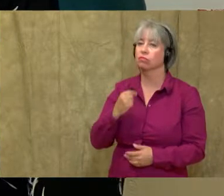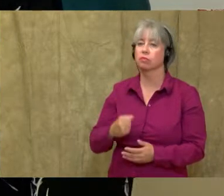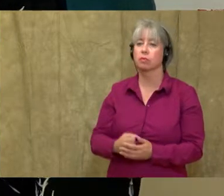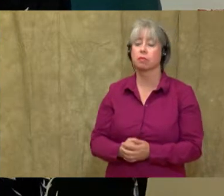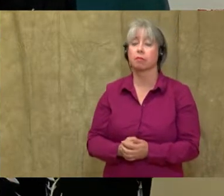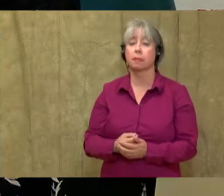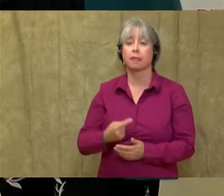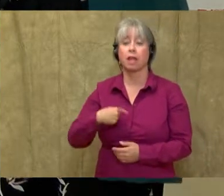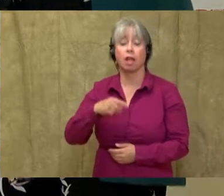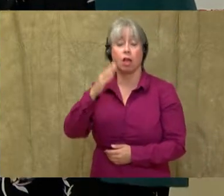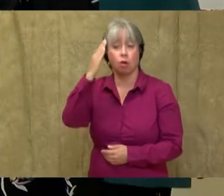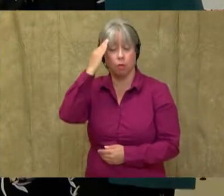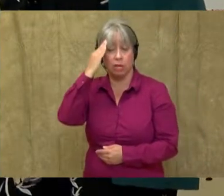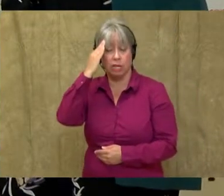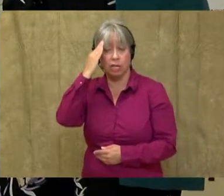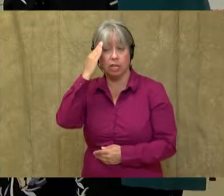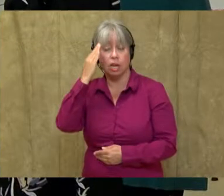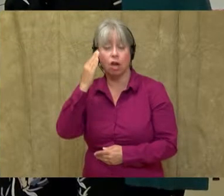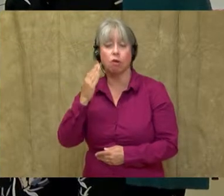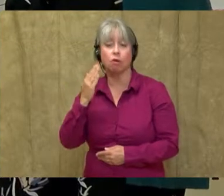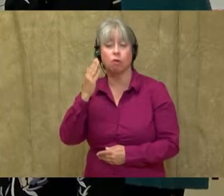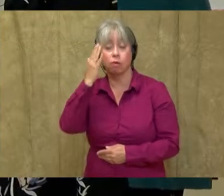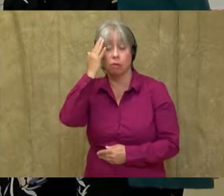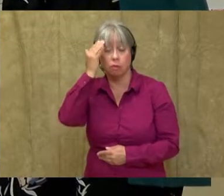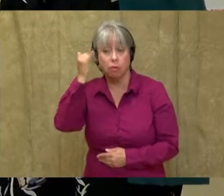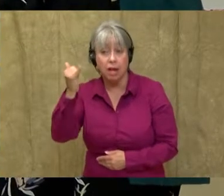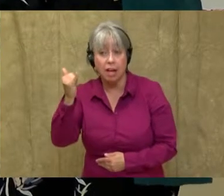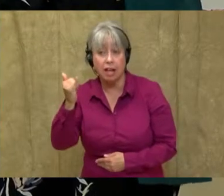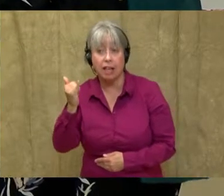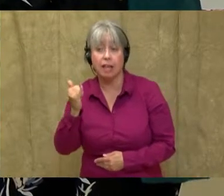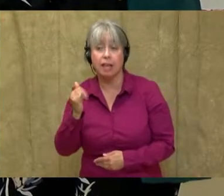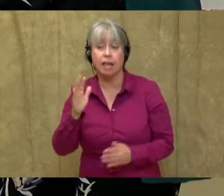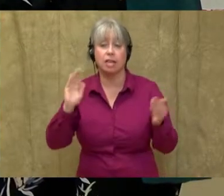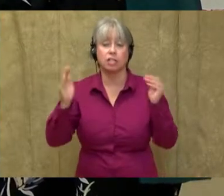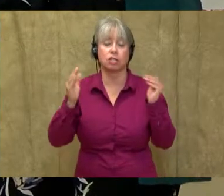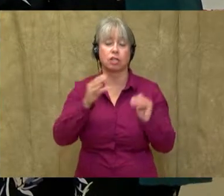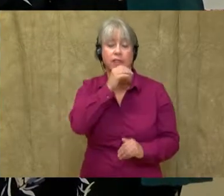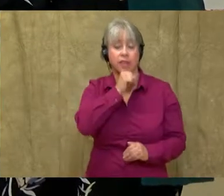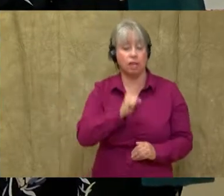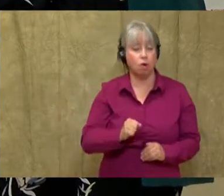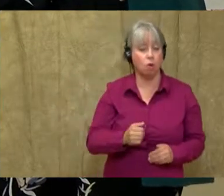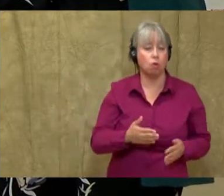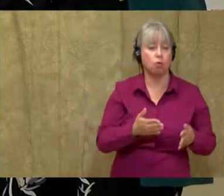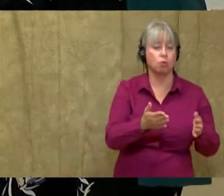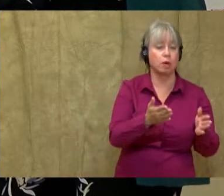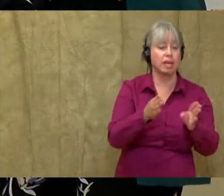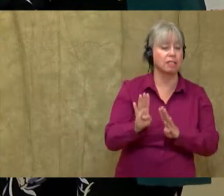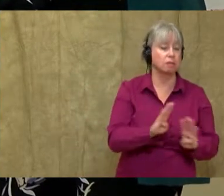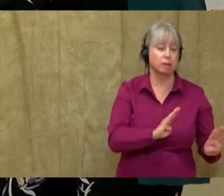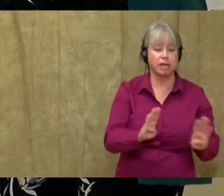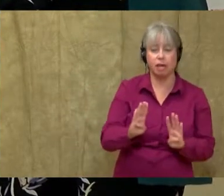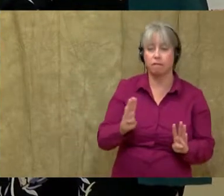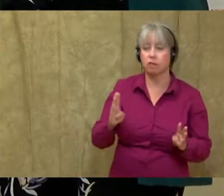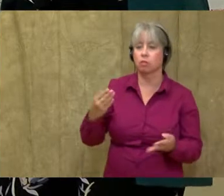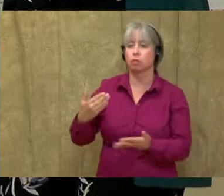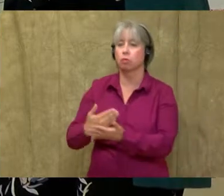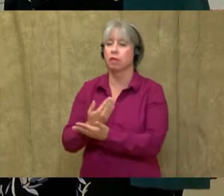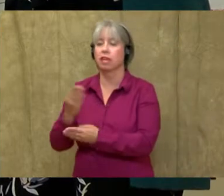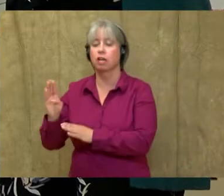We know that this is what the author is talking about because she compares the old way of life or the old things that we took for granted with the new things that have